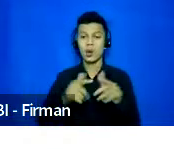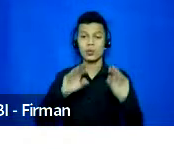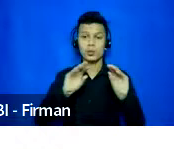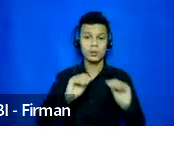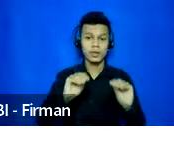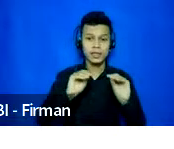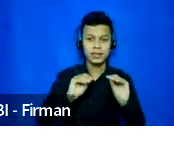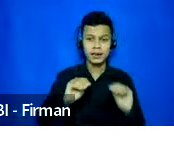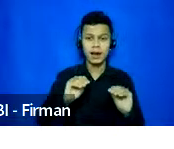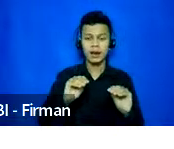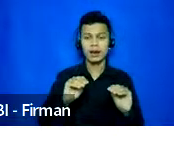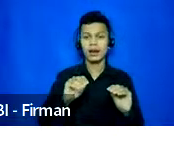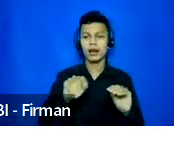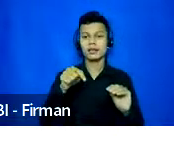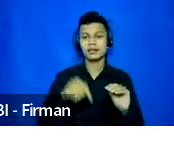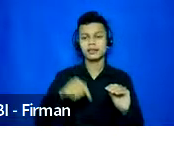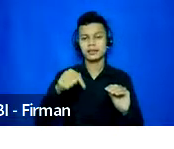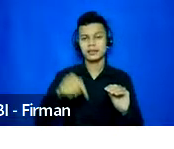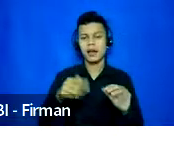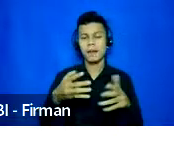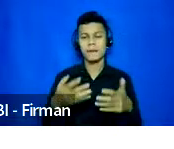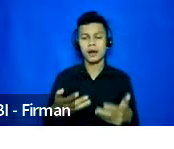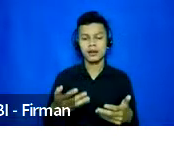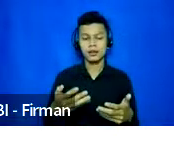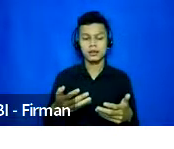long term, or even like